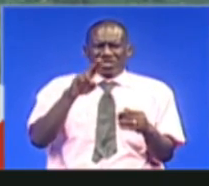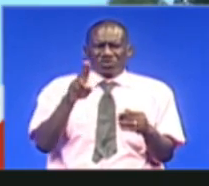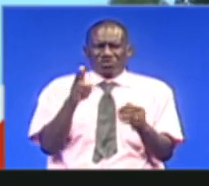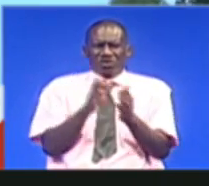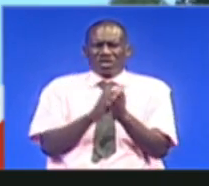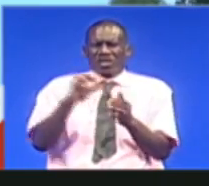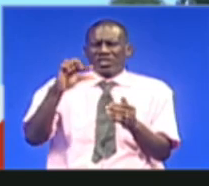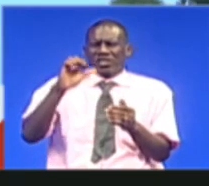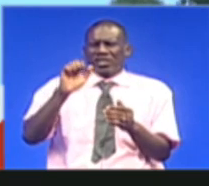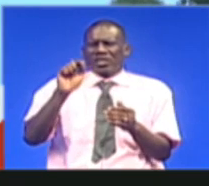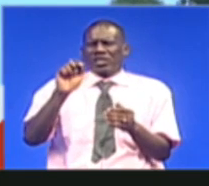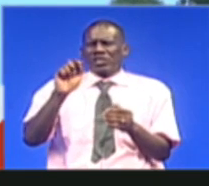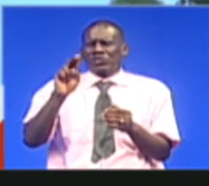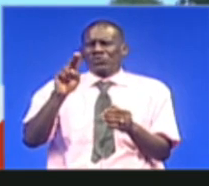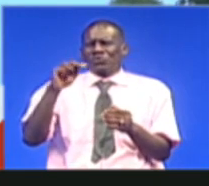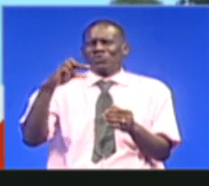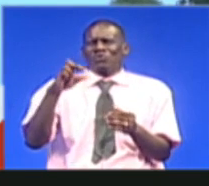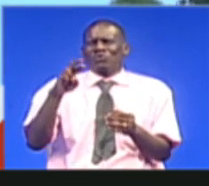Gatunguri.